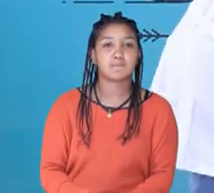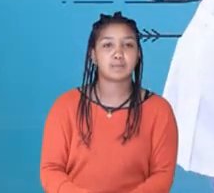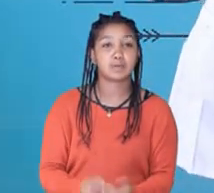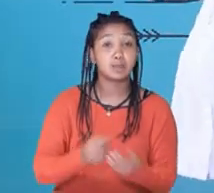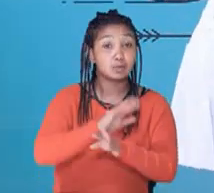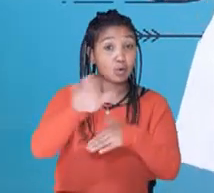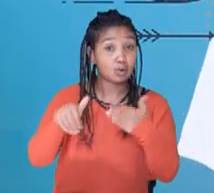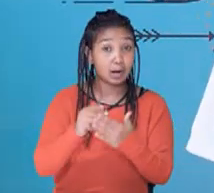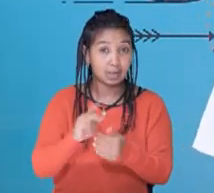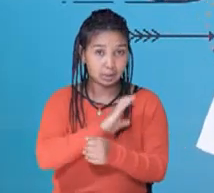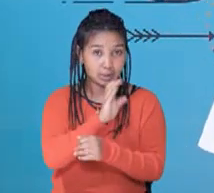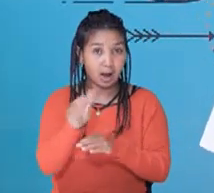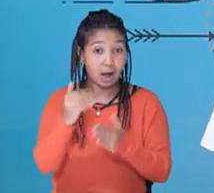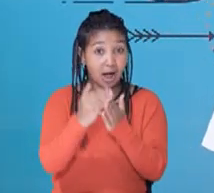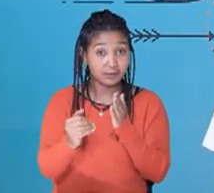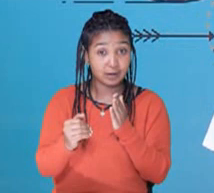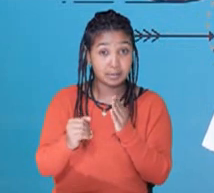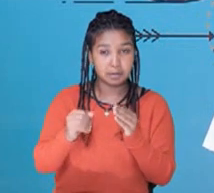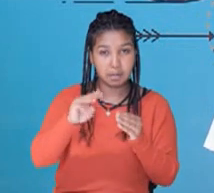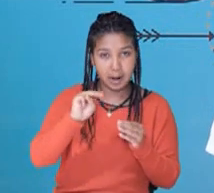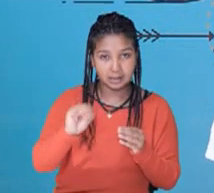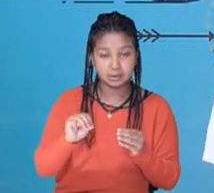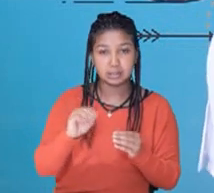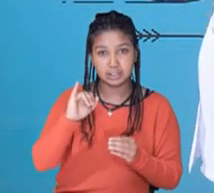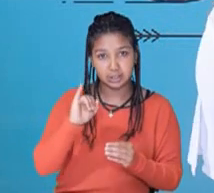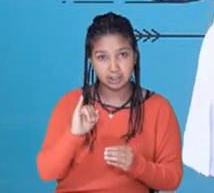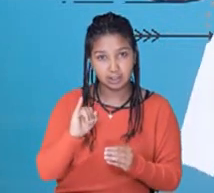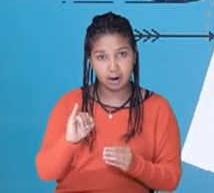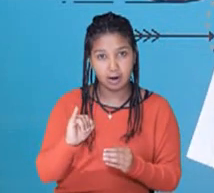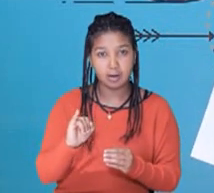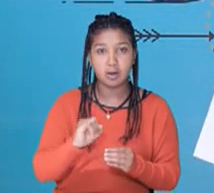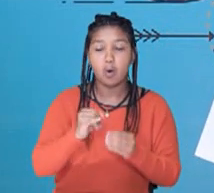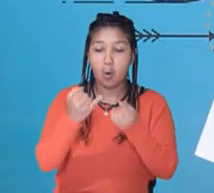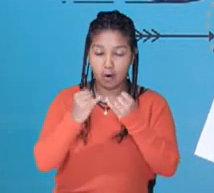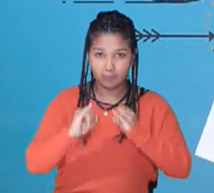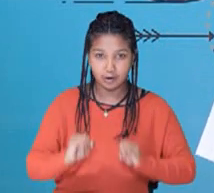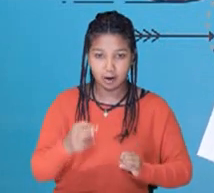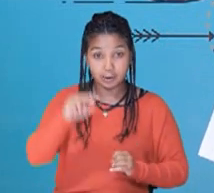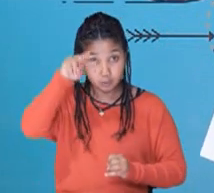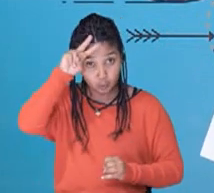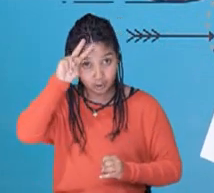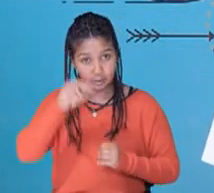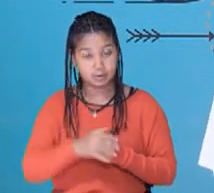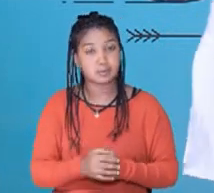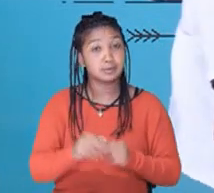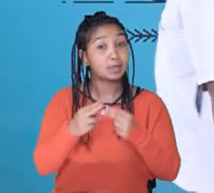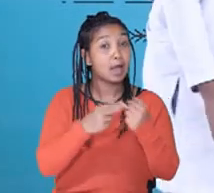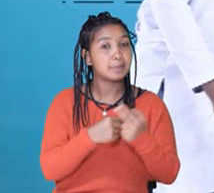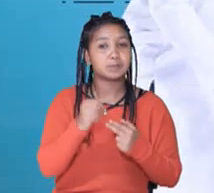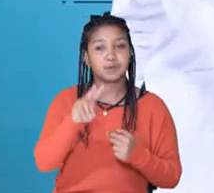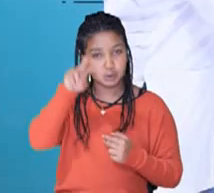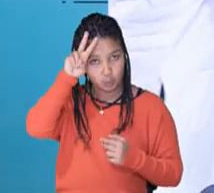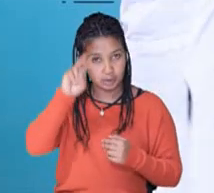This is total kinetic energy, half times mass, the moment of inertia I over r squared times